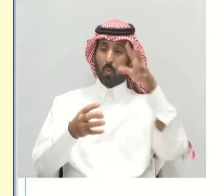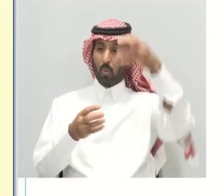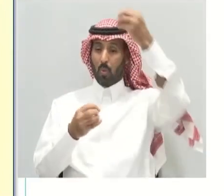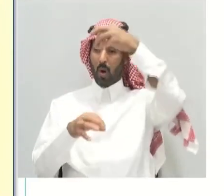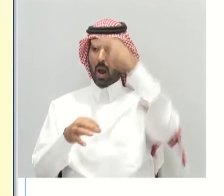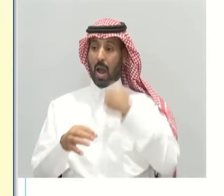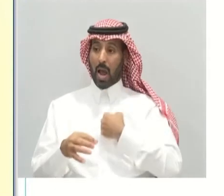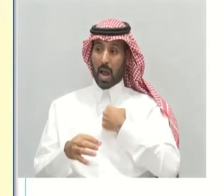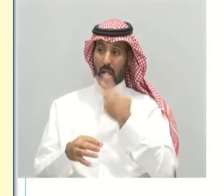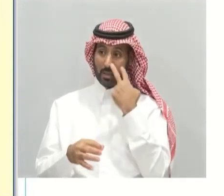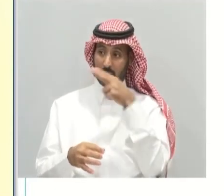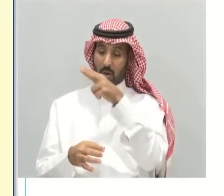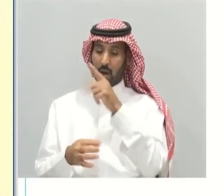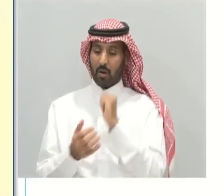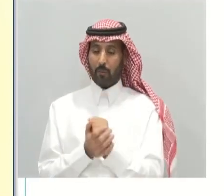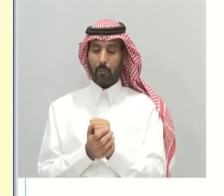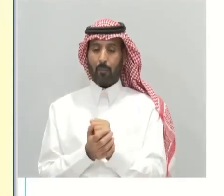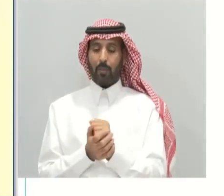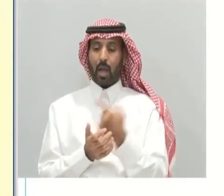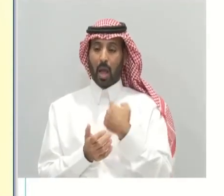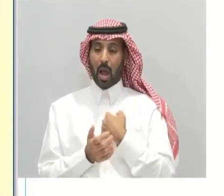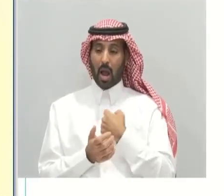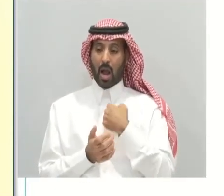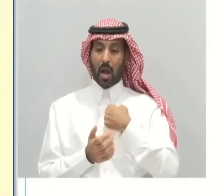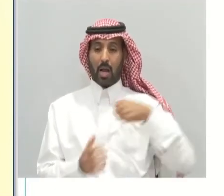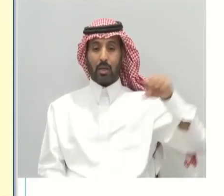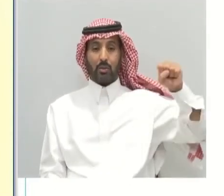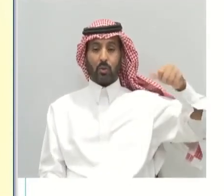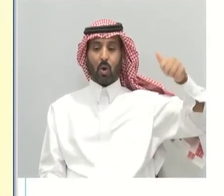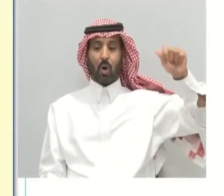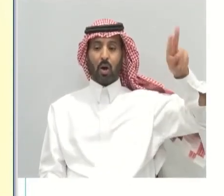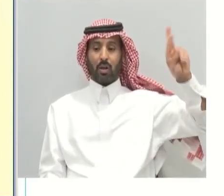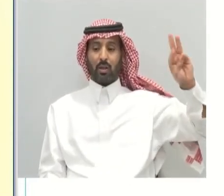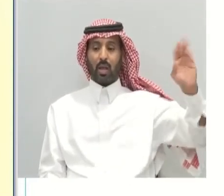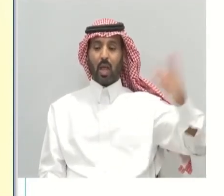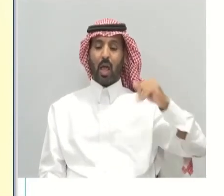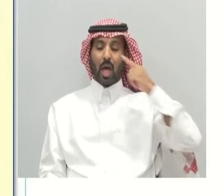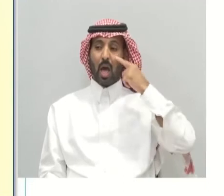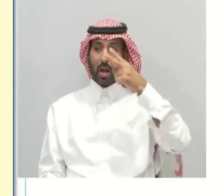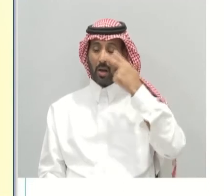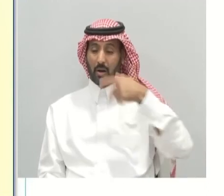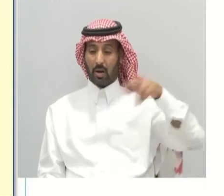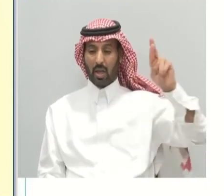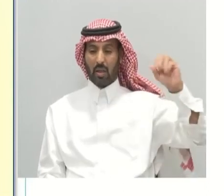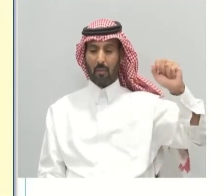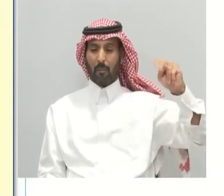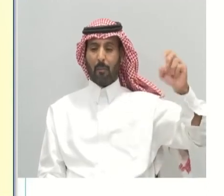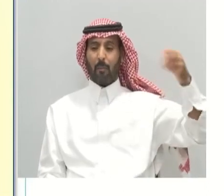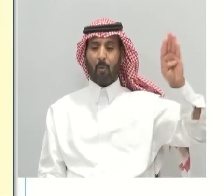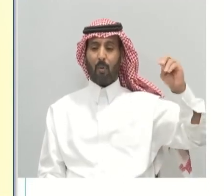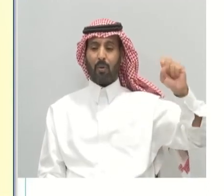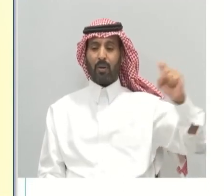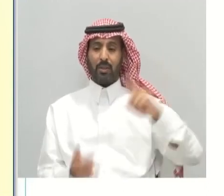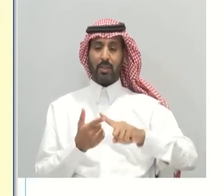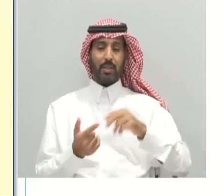me, saw, saw. I saw a rainbow.